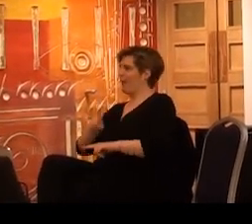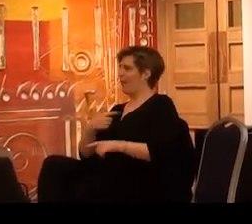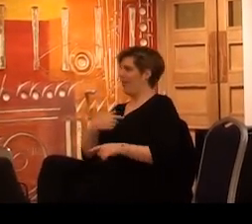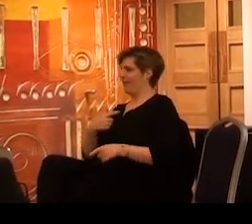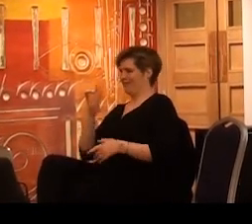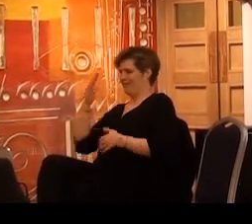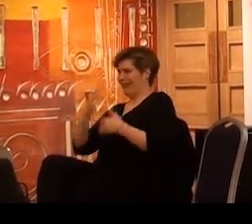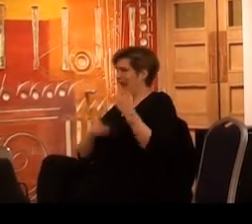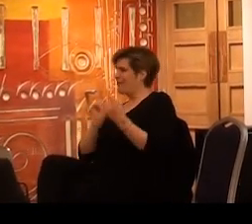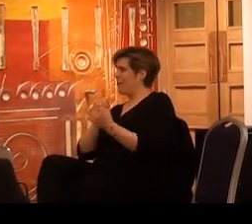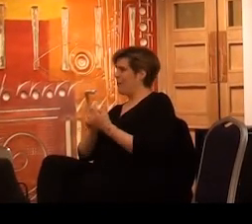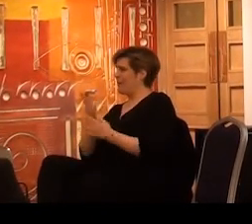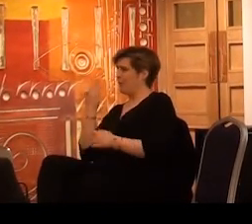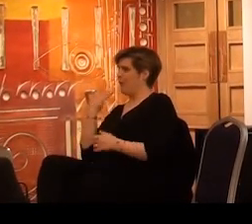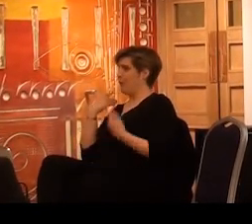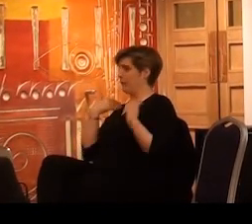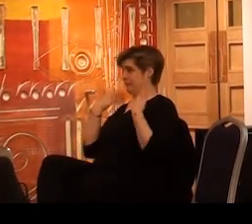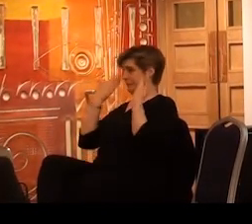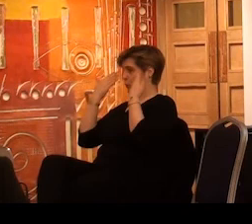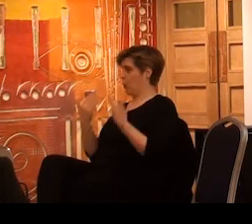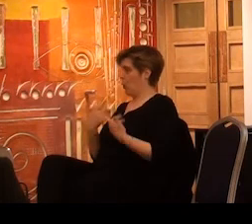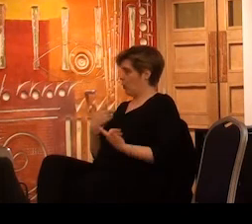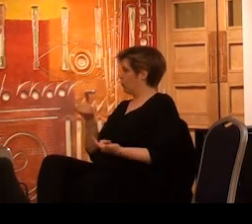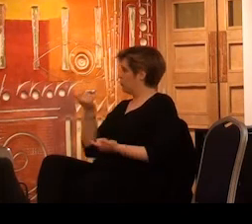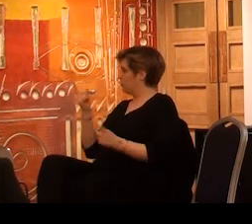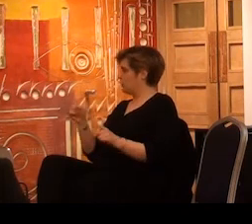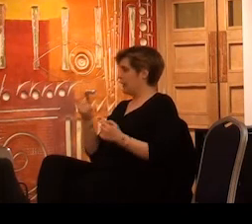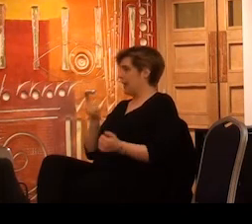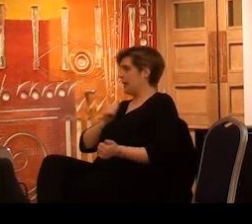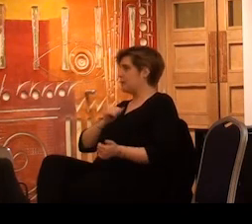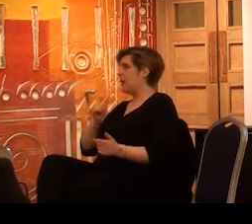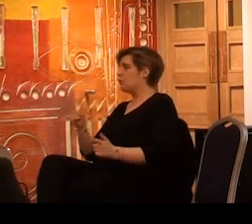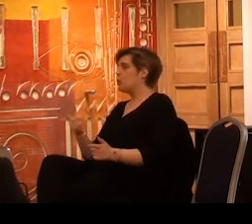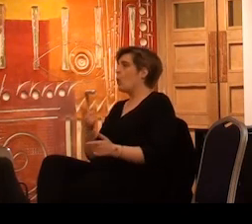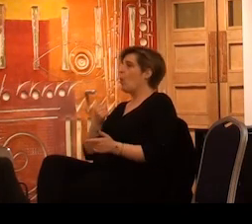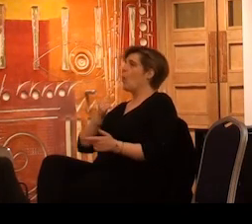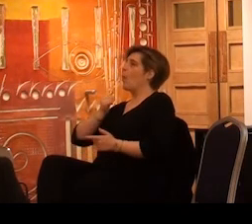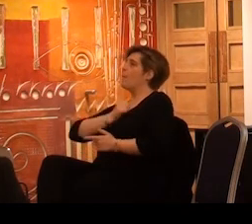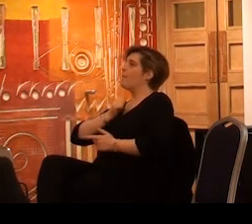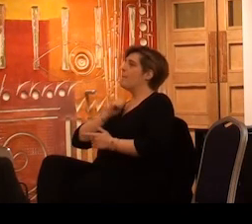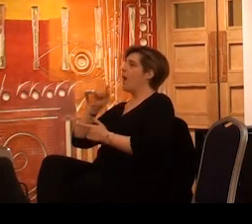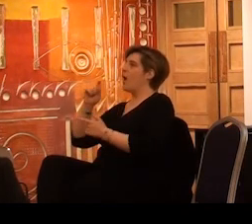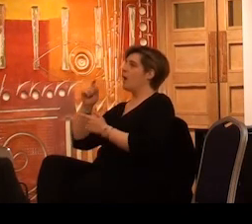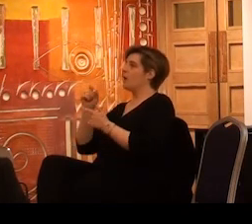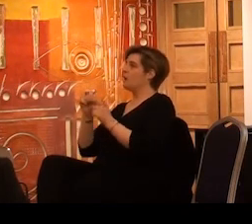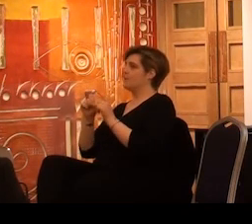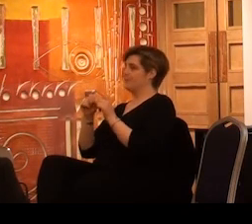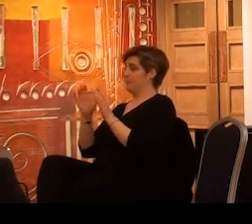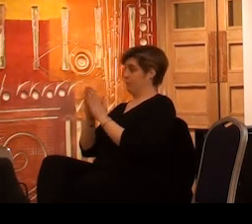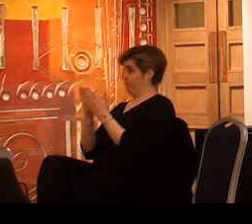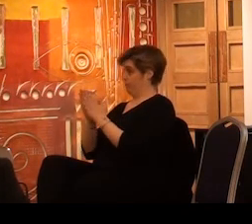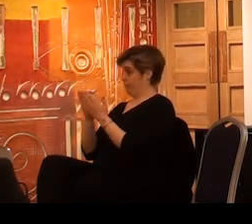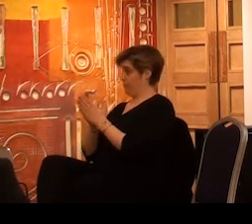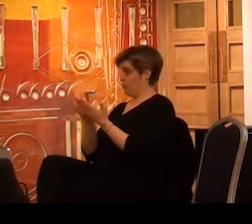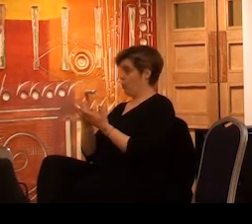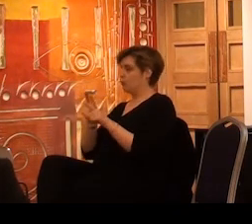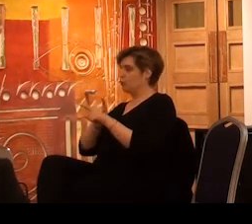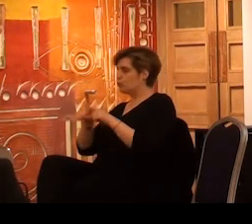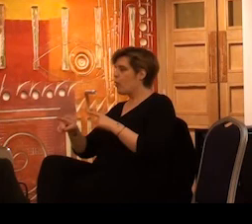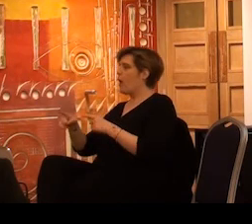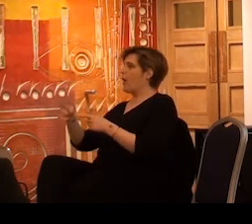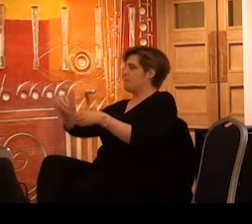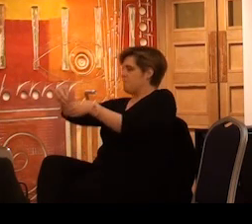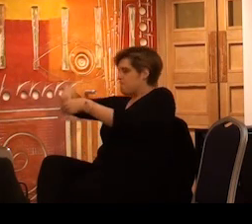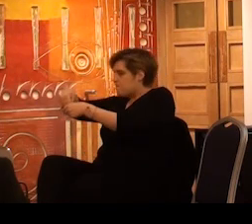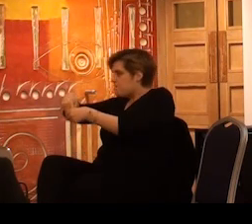before, okay? One of my publications of Centre for New Teachers tries to encapsulate all the training we've developed over 10 years